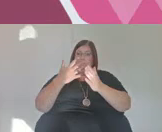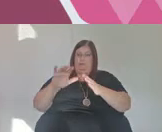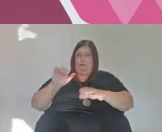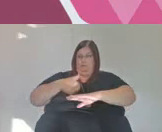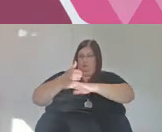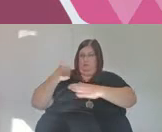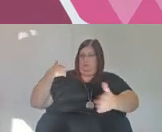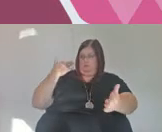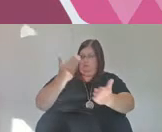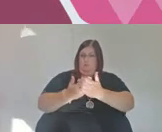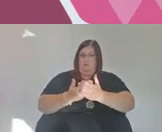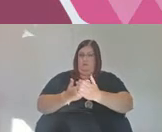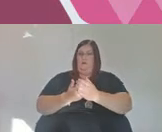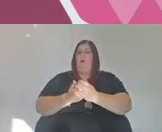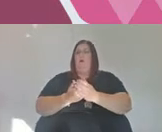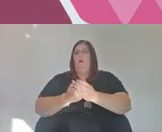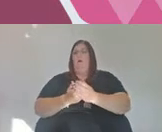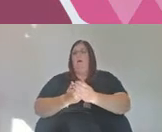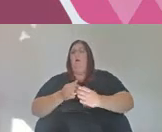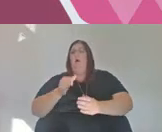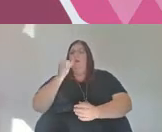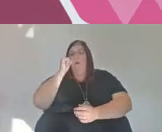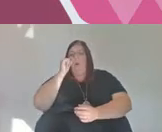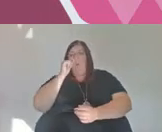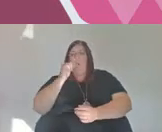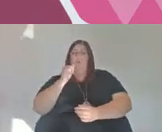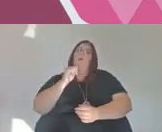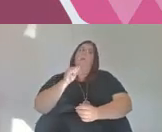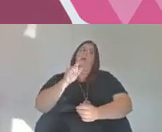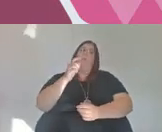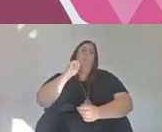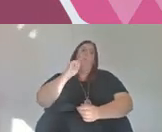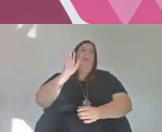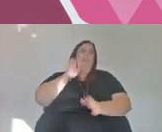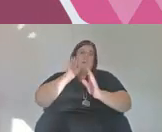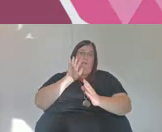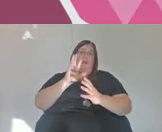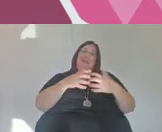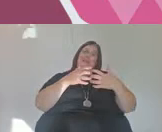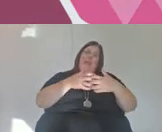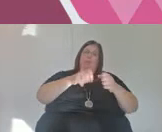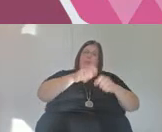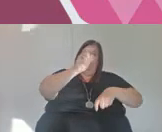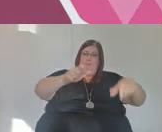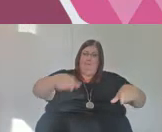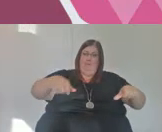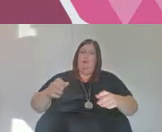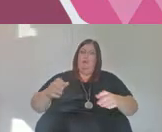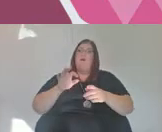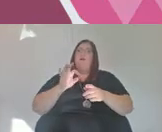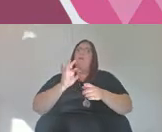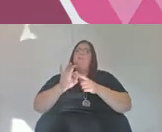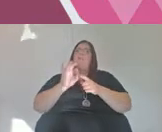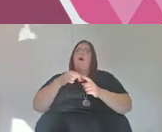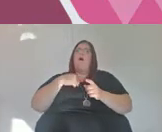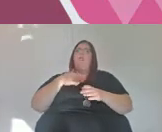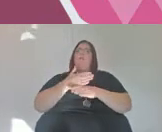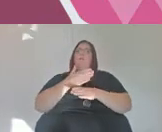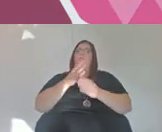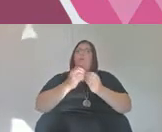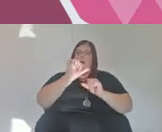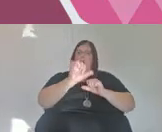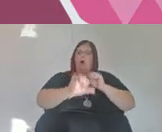through COVID, and continue to do so, to listen and engage with service users and families. Specifically, I welcome their